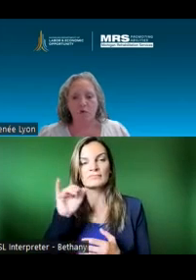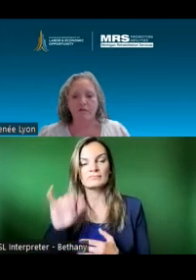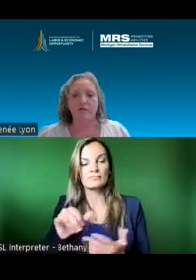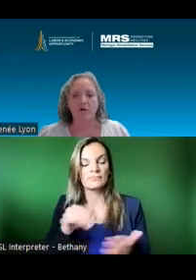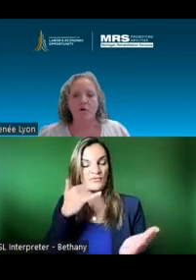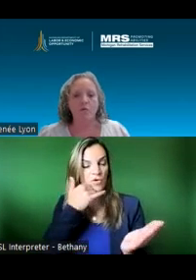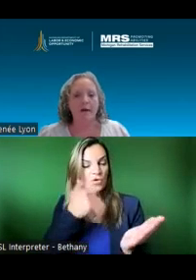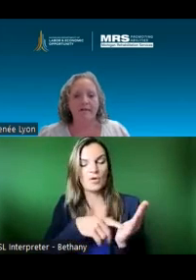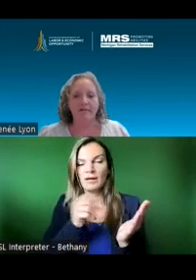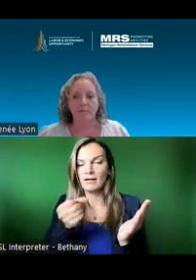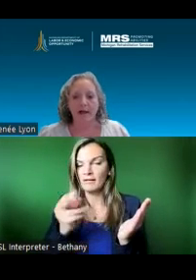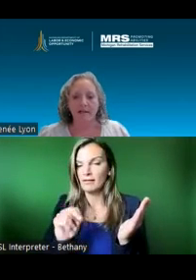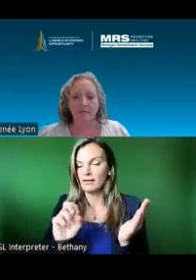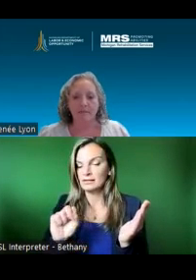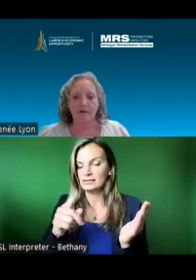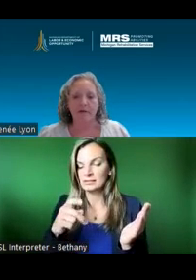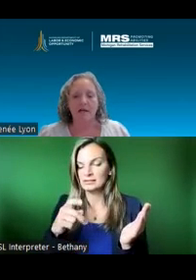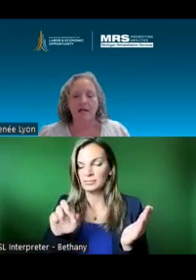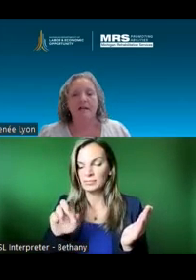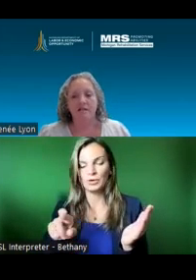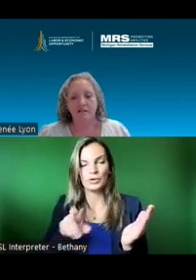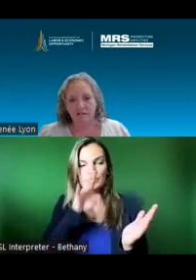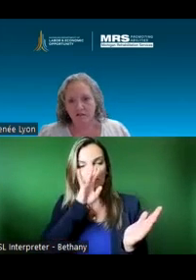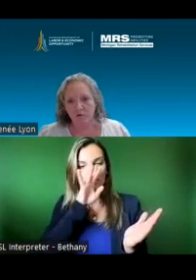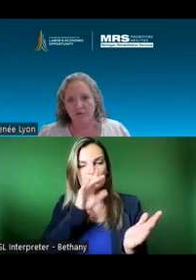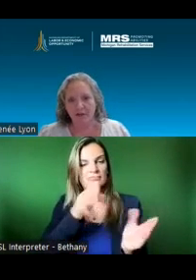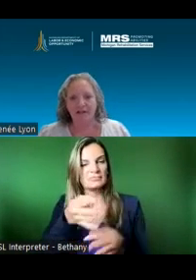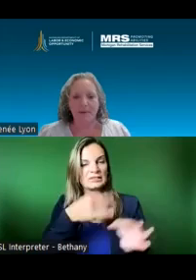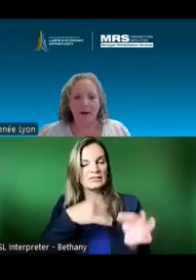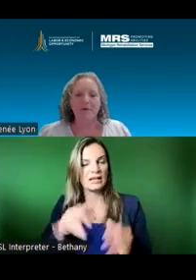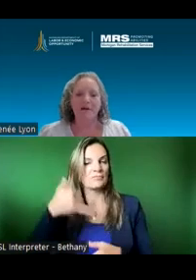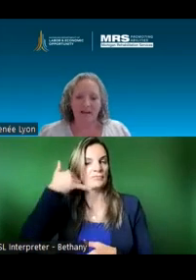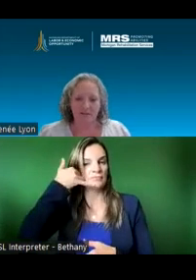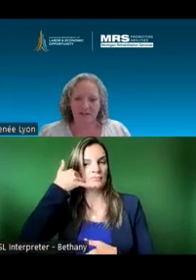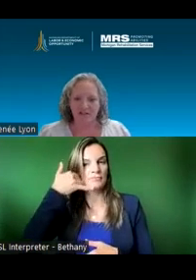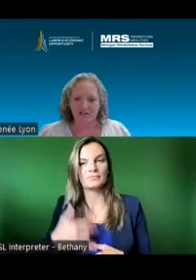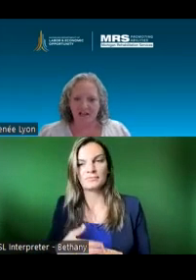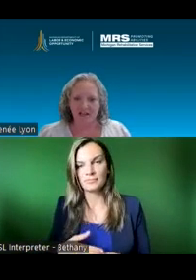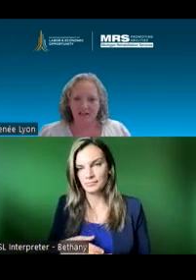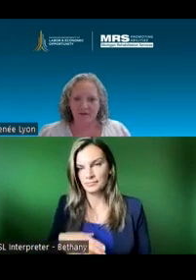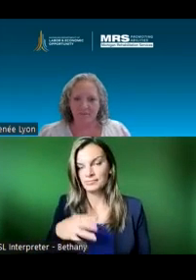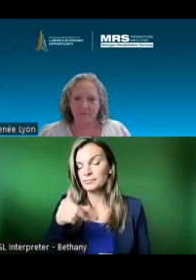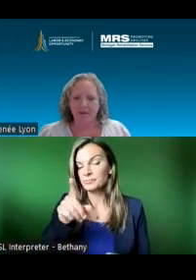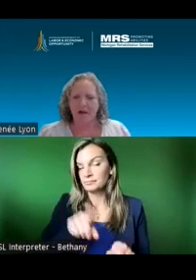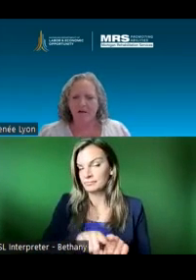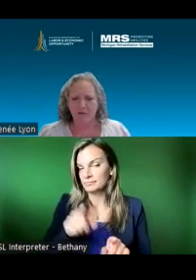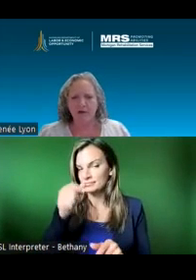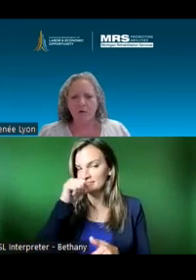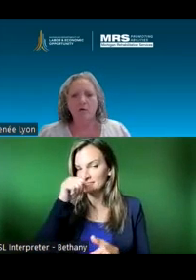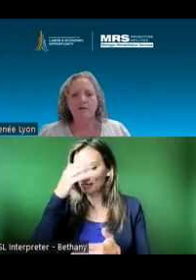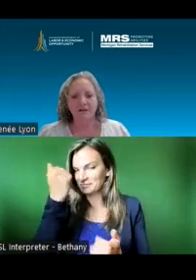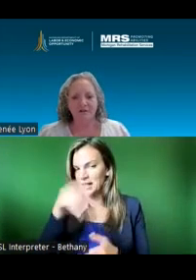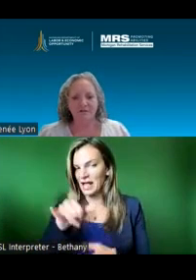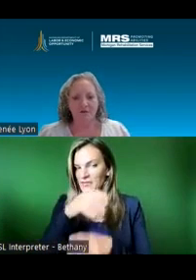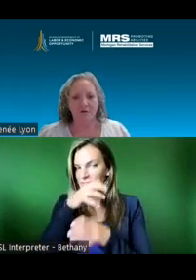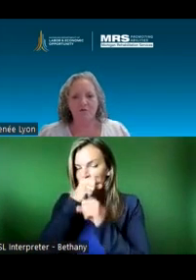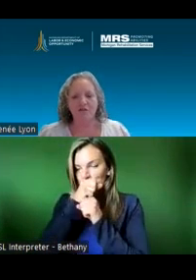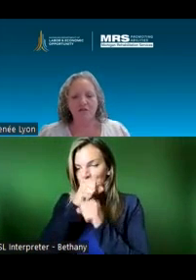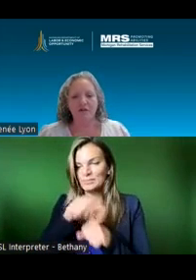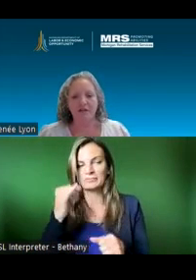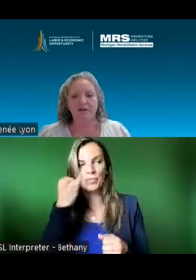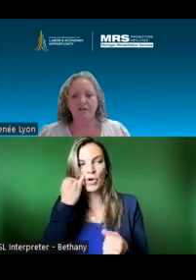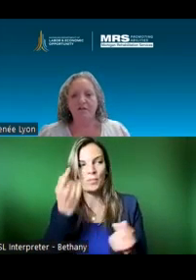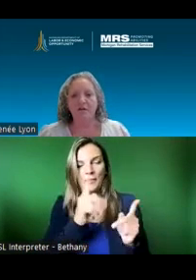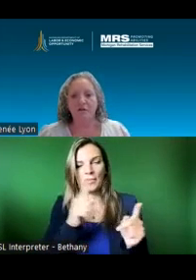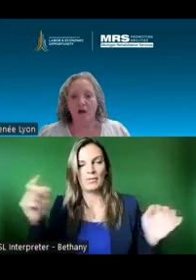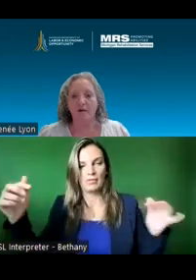on your phone whenever possible. Just don't forget about confidentiality. Avoid holding your phone to